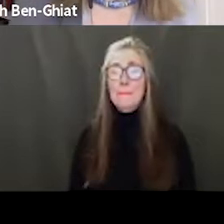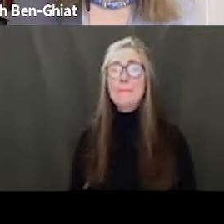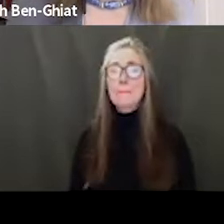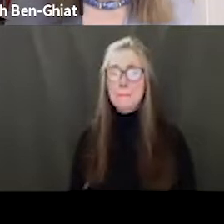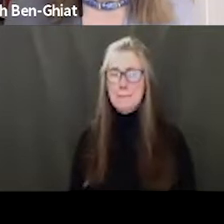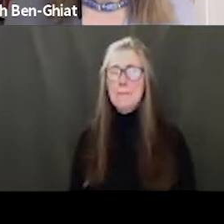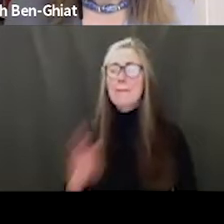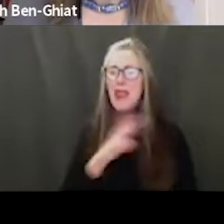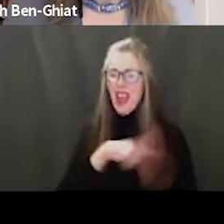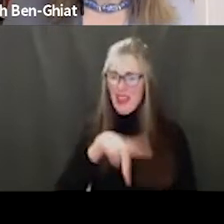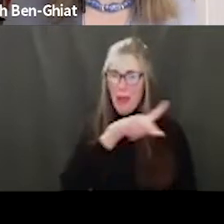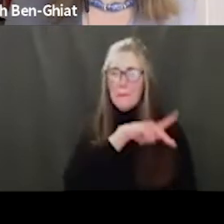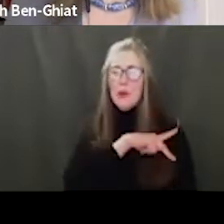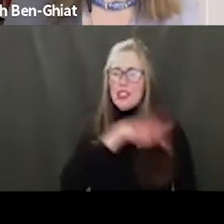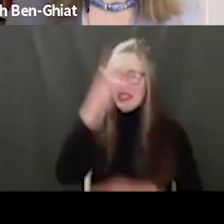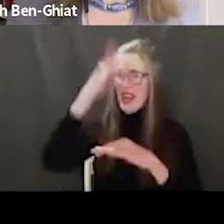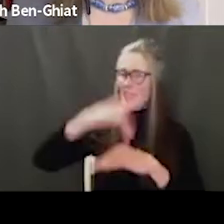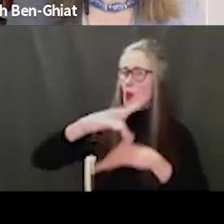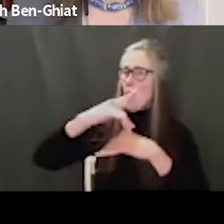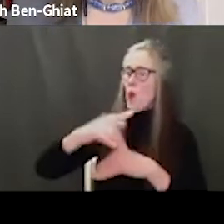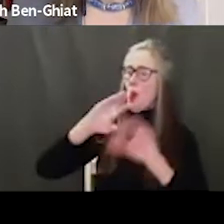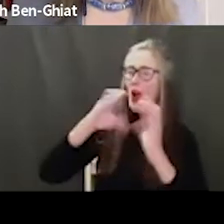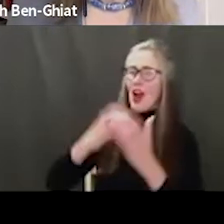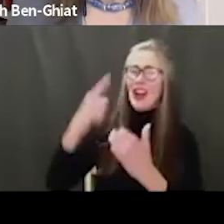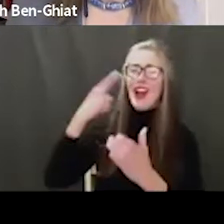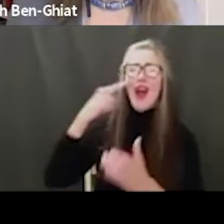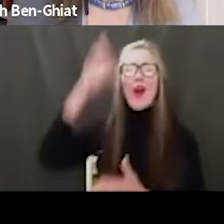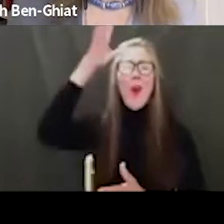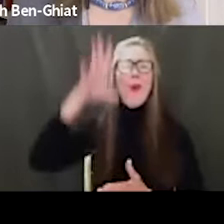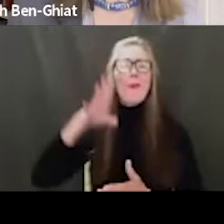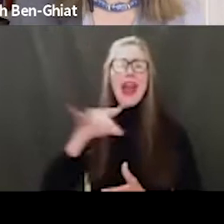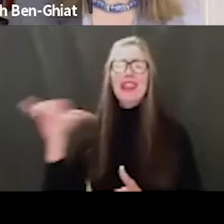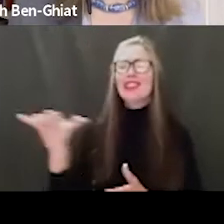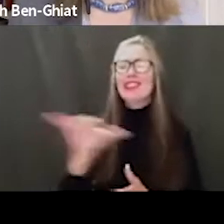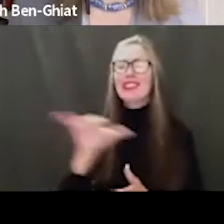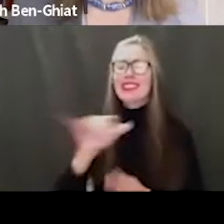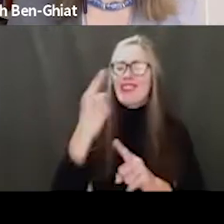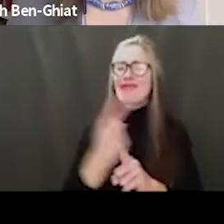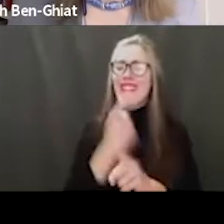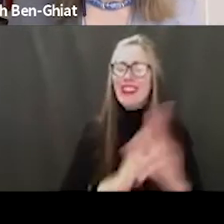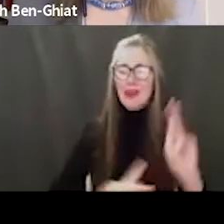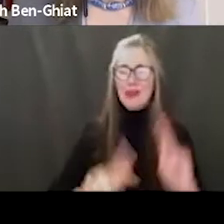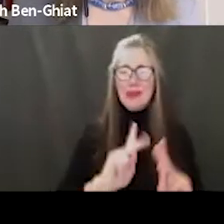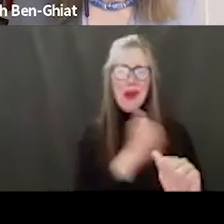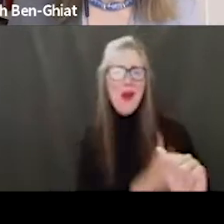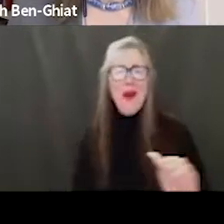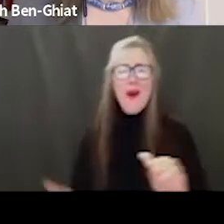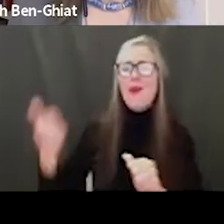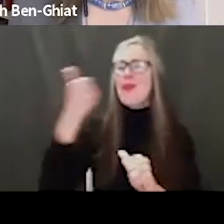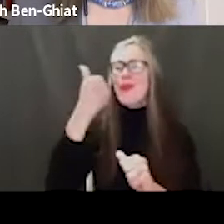Personality cults present the leader as a man of the people, but also as a man above all other